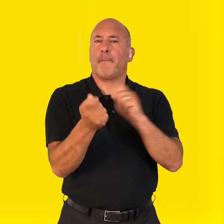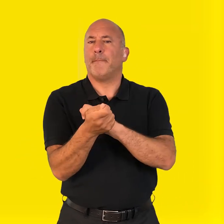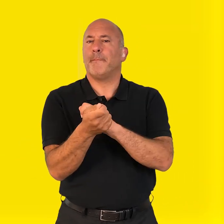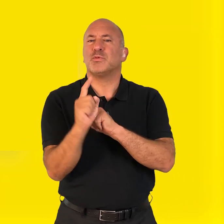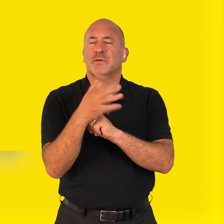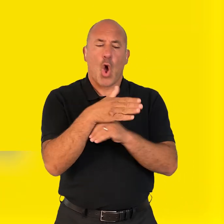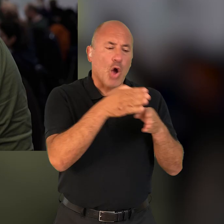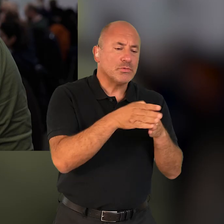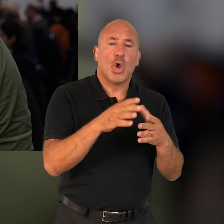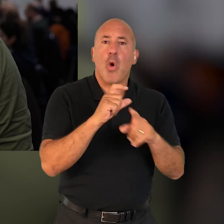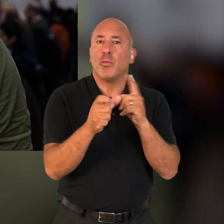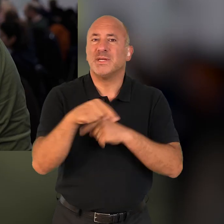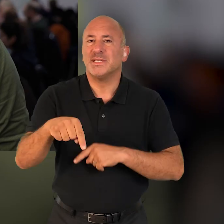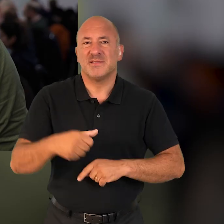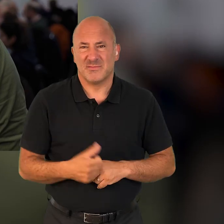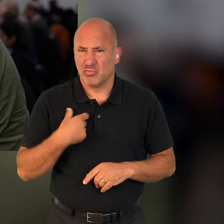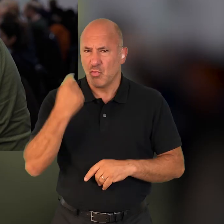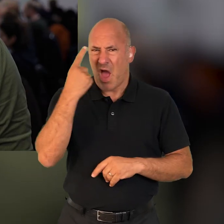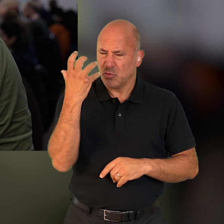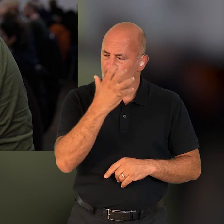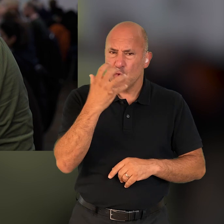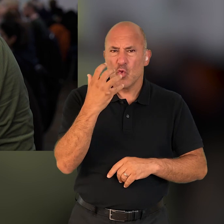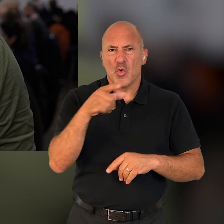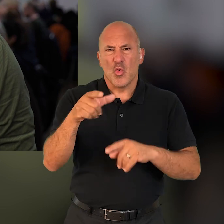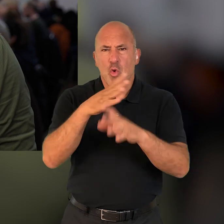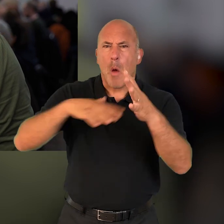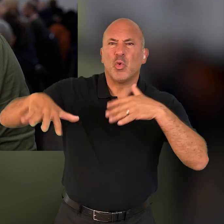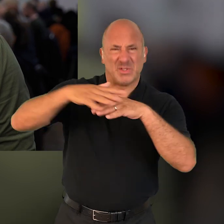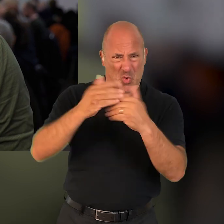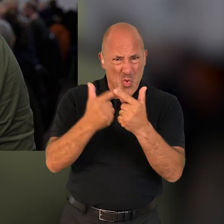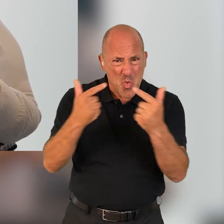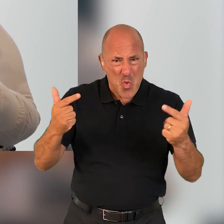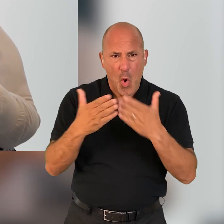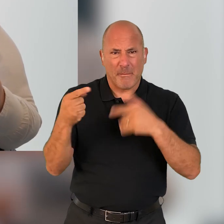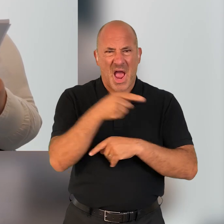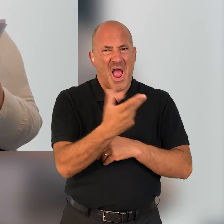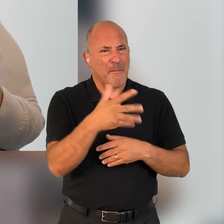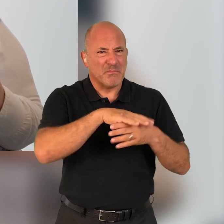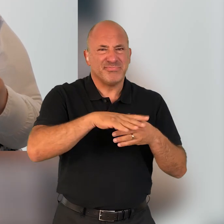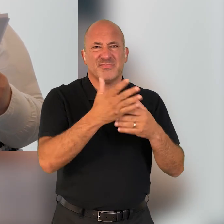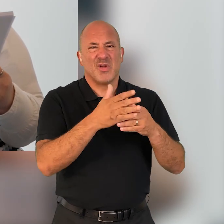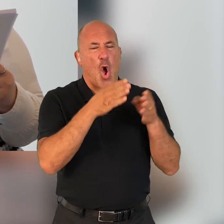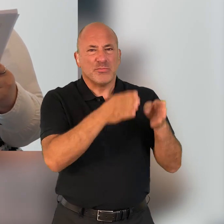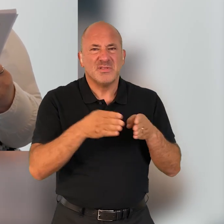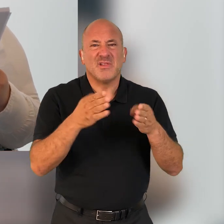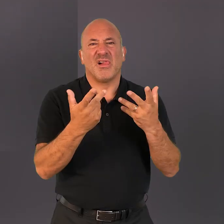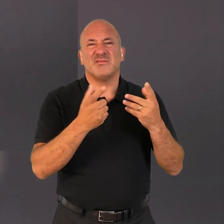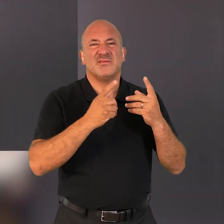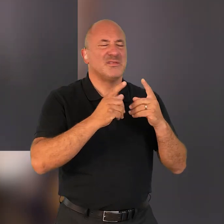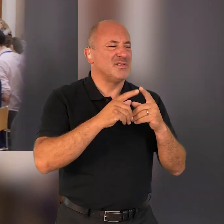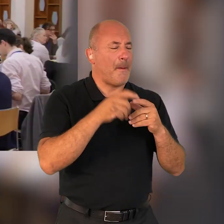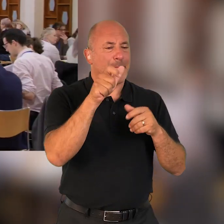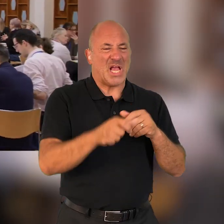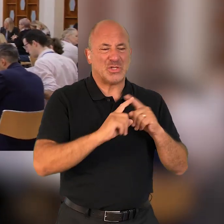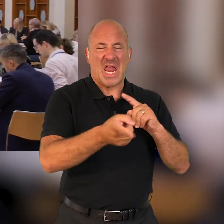to communities. We didn't actually realise how much was done in the community compared to in what we class as